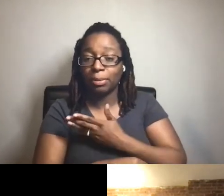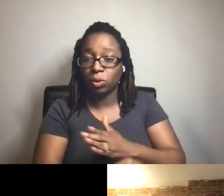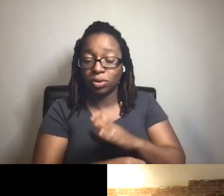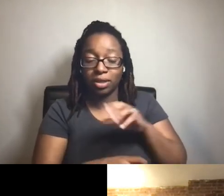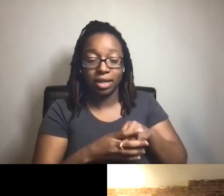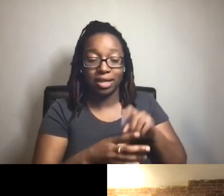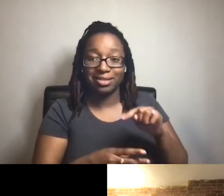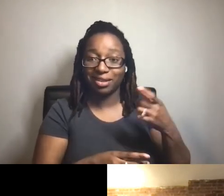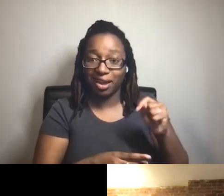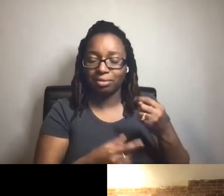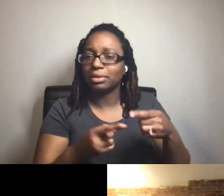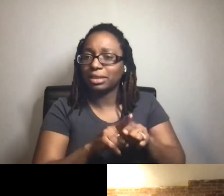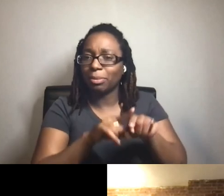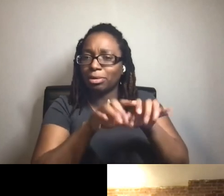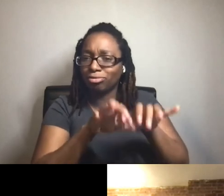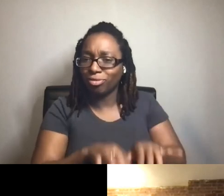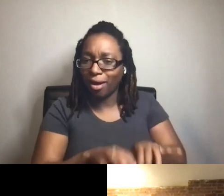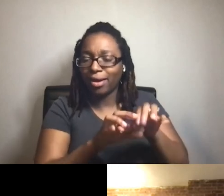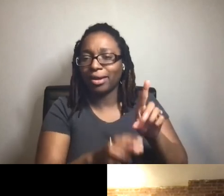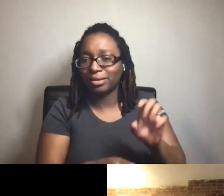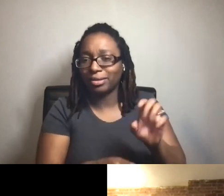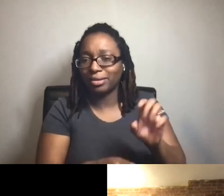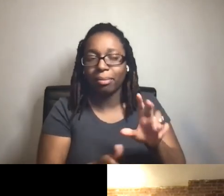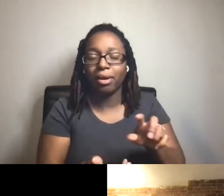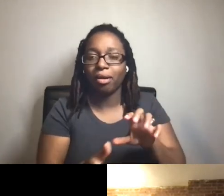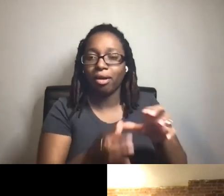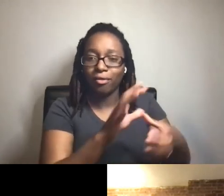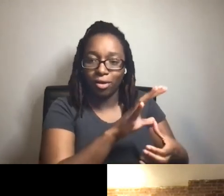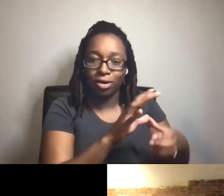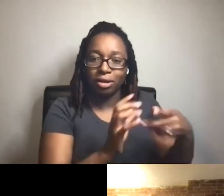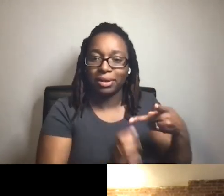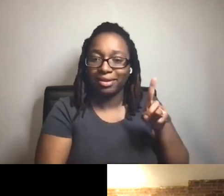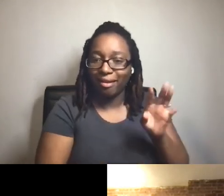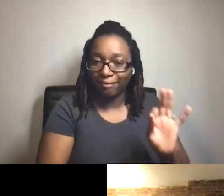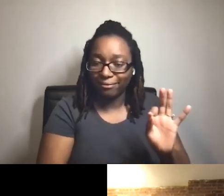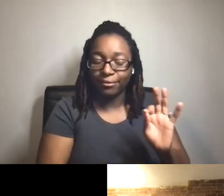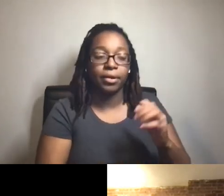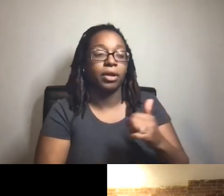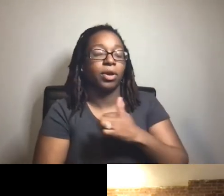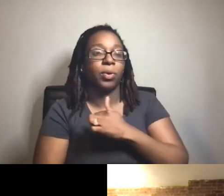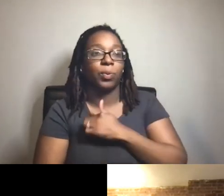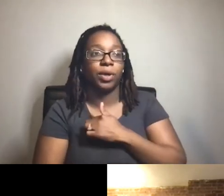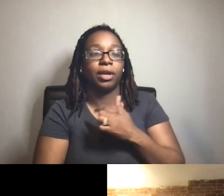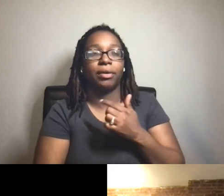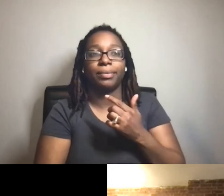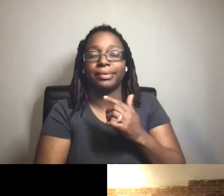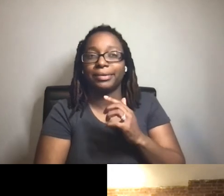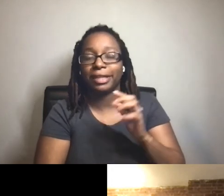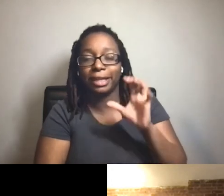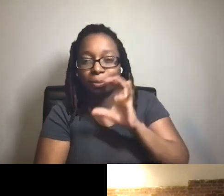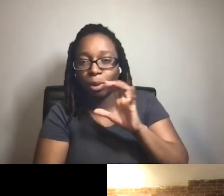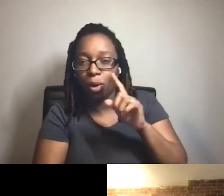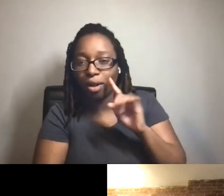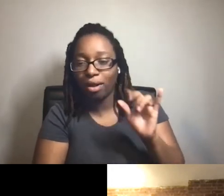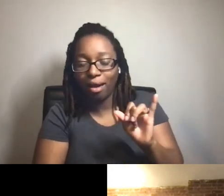document in LaTeX and then generating a PDF, we've been able to explore things like a musician who only reads